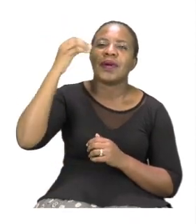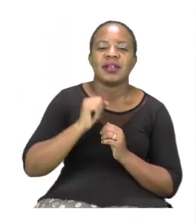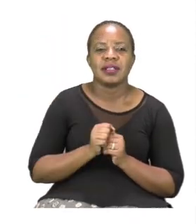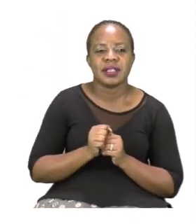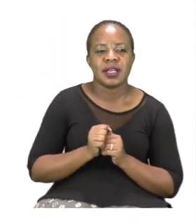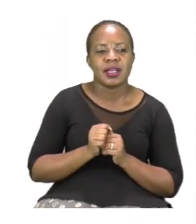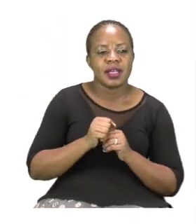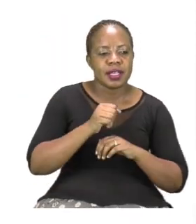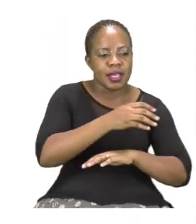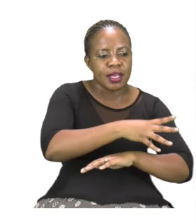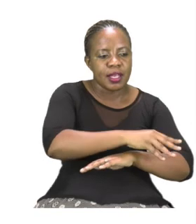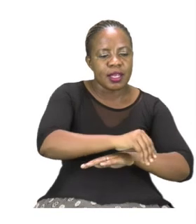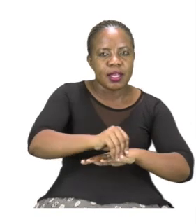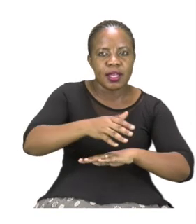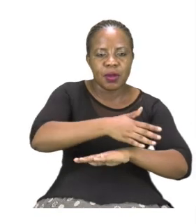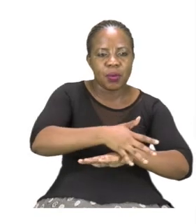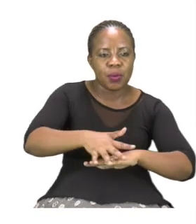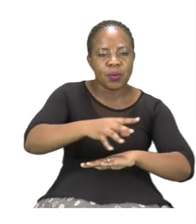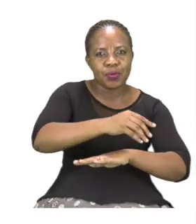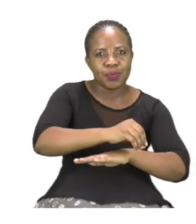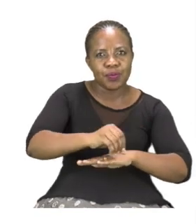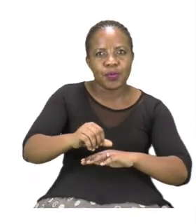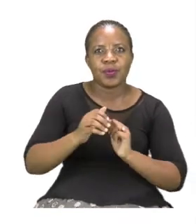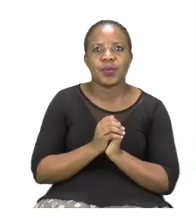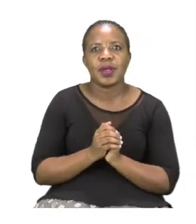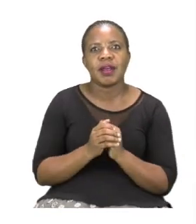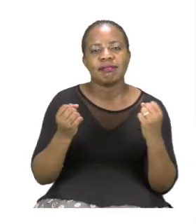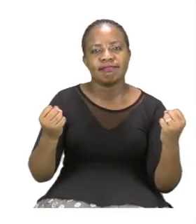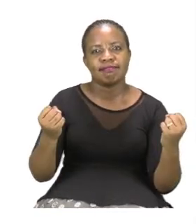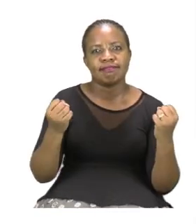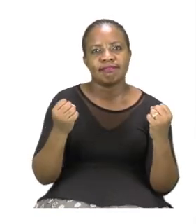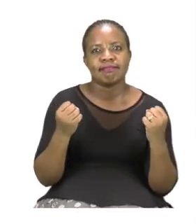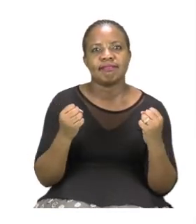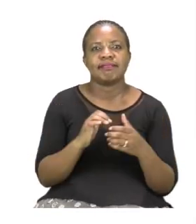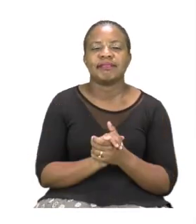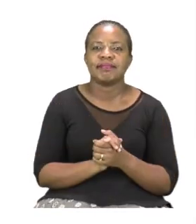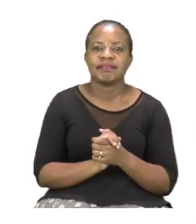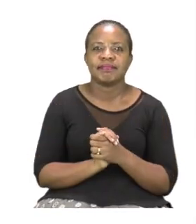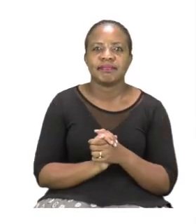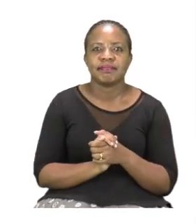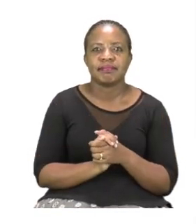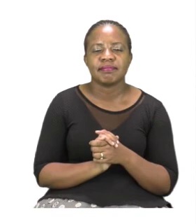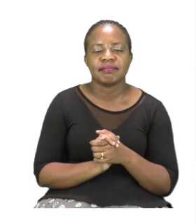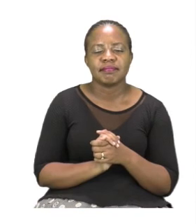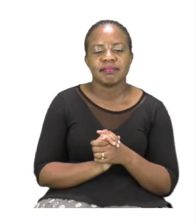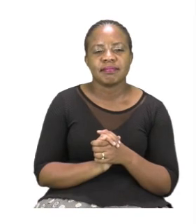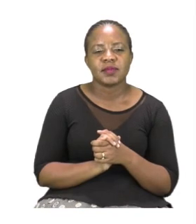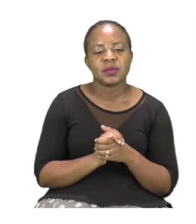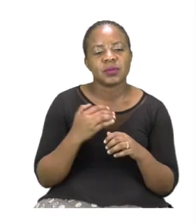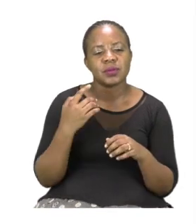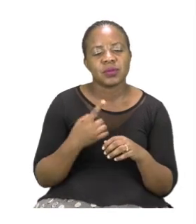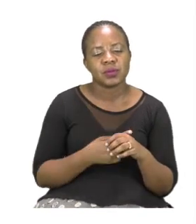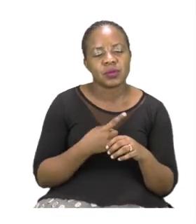as life and energy. So, when we are looking at the flag,